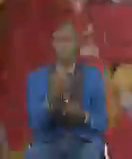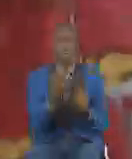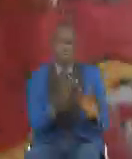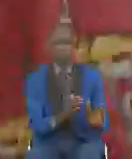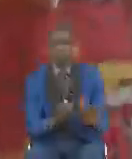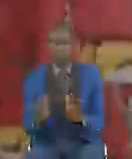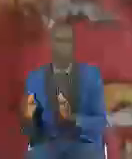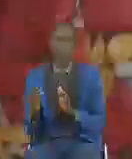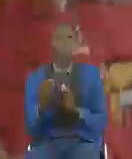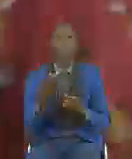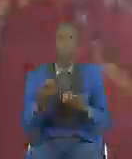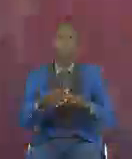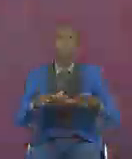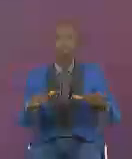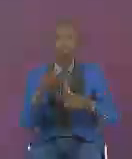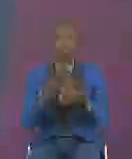What you have done,